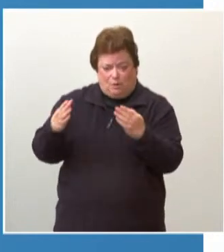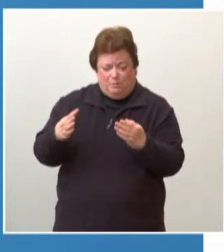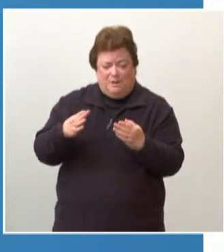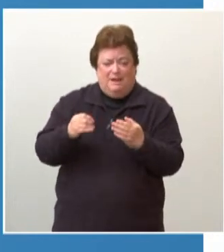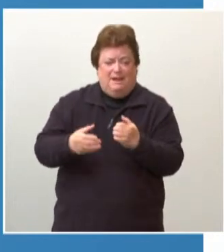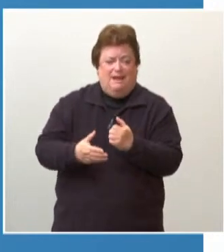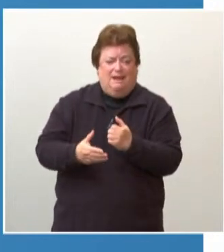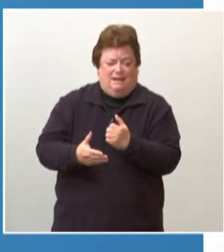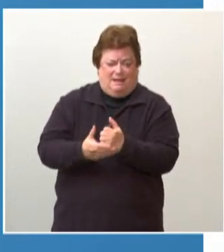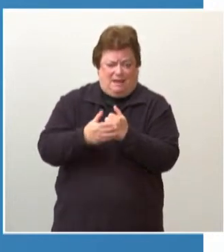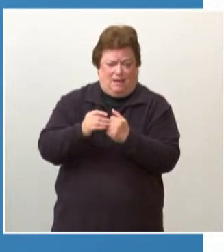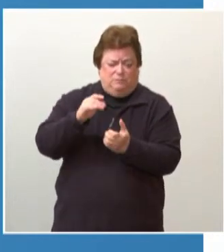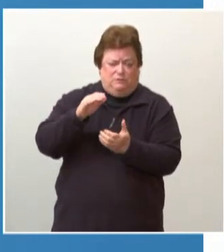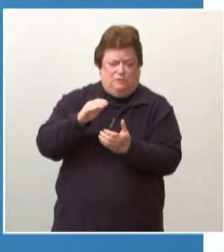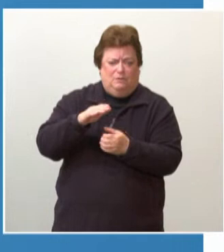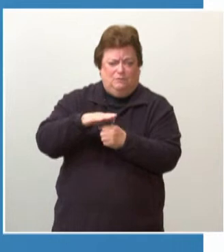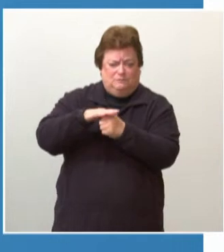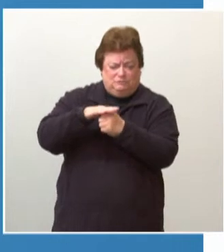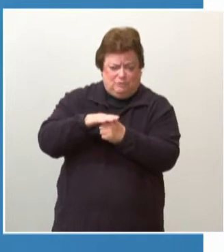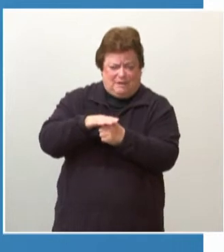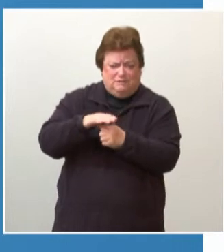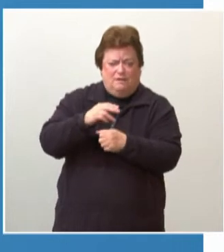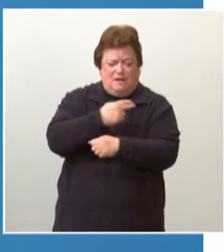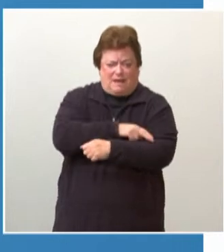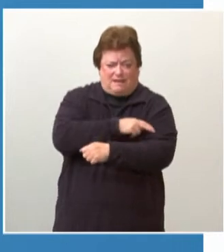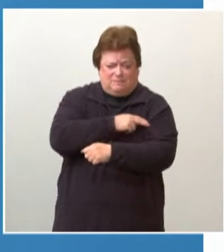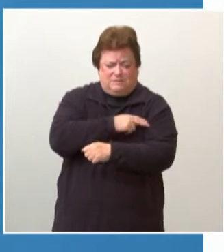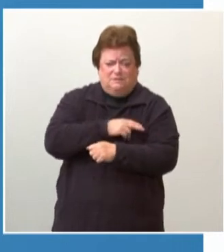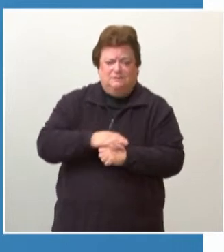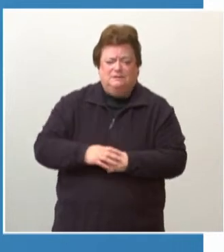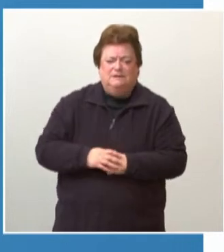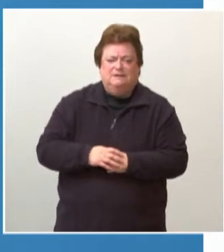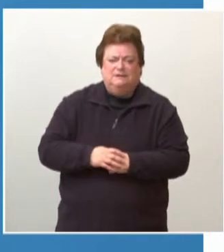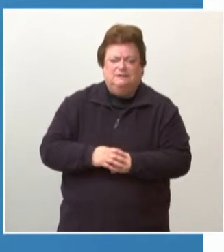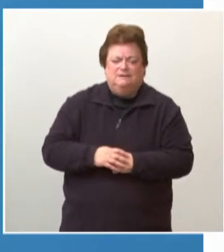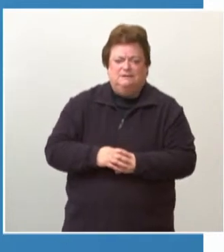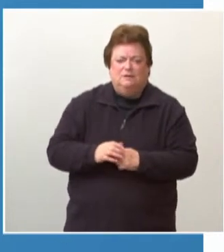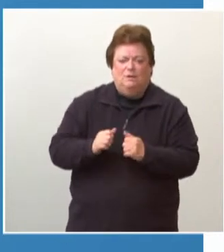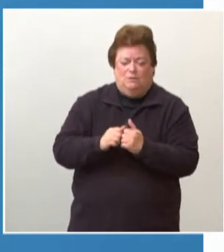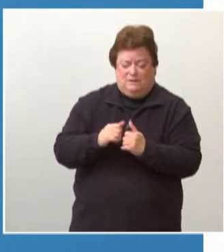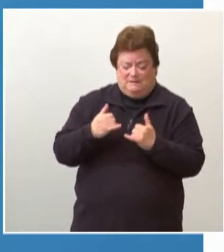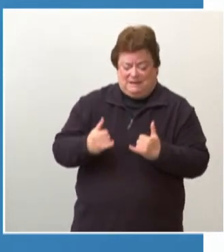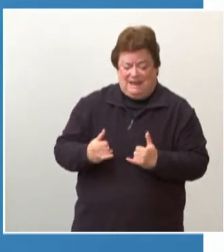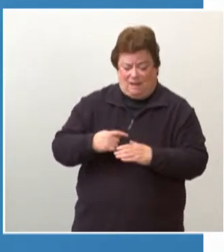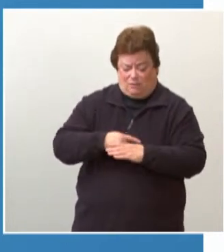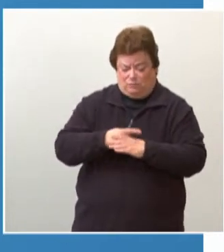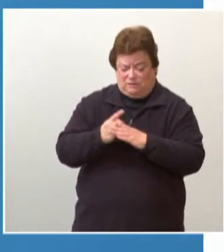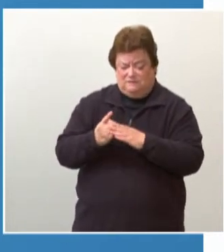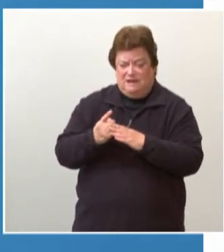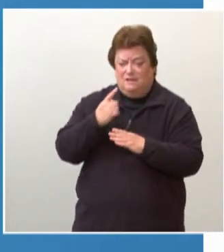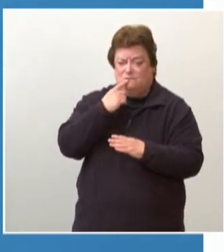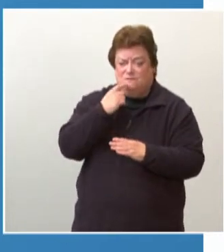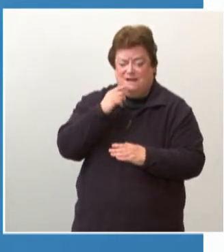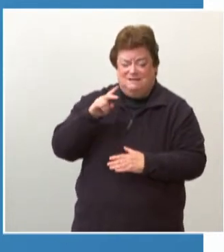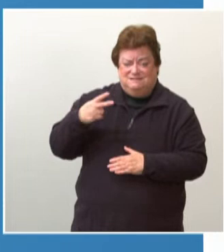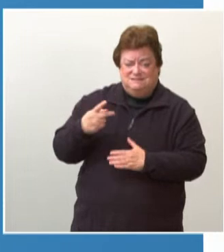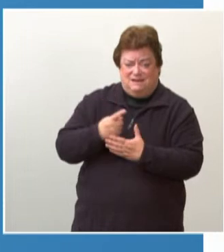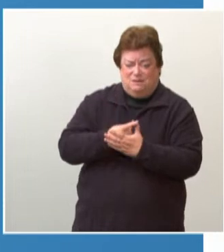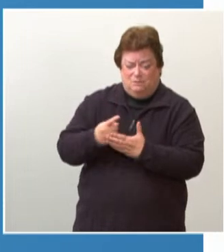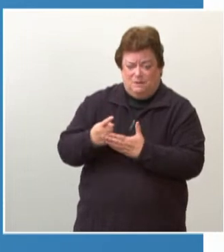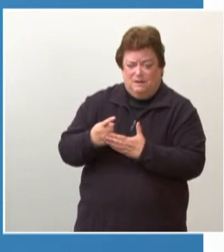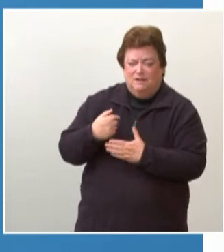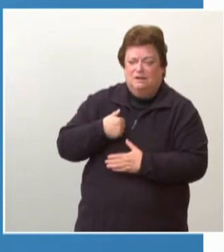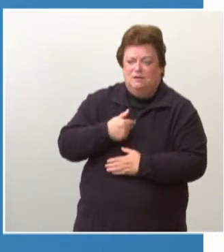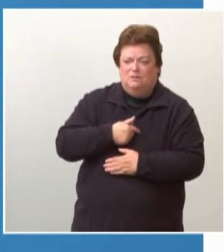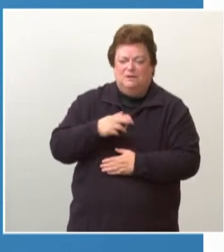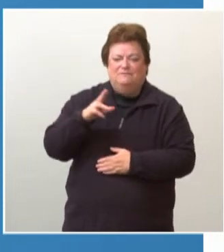limit disruptions in business and government services. With our risk dial in the red for the second week, we have